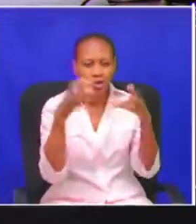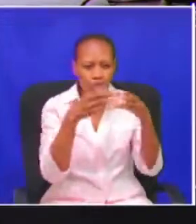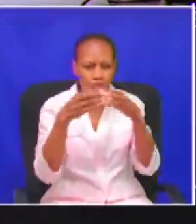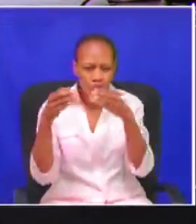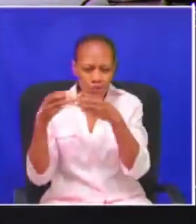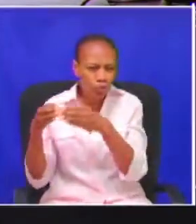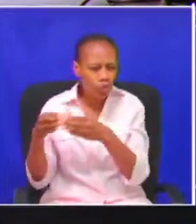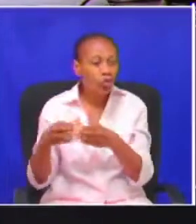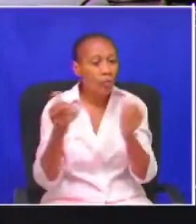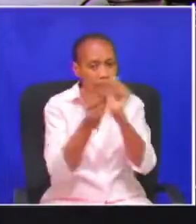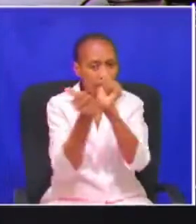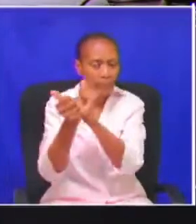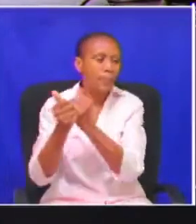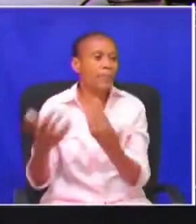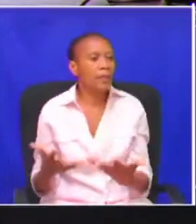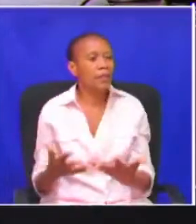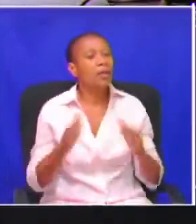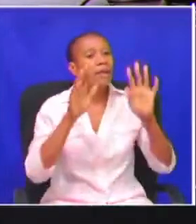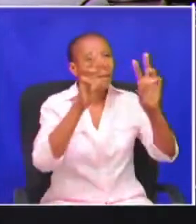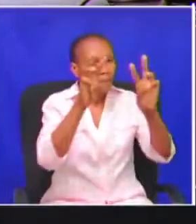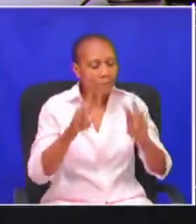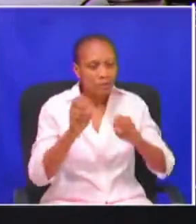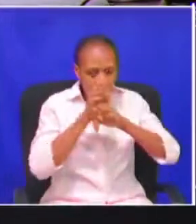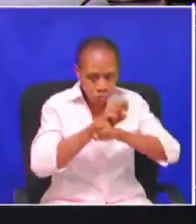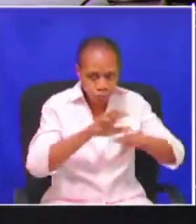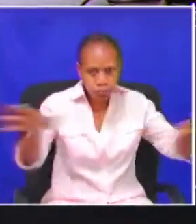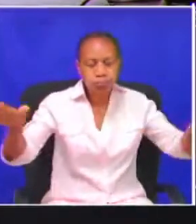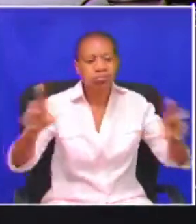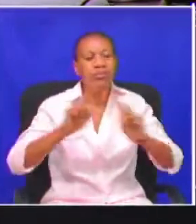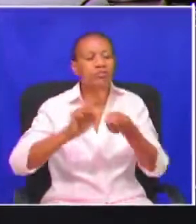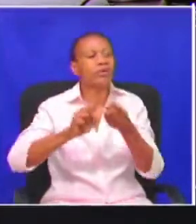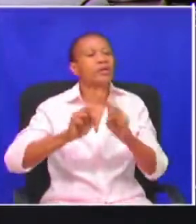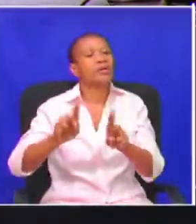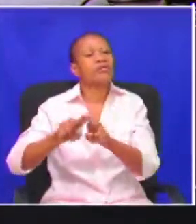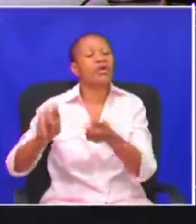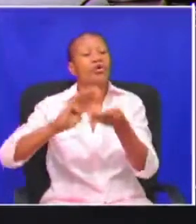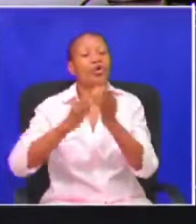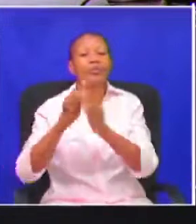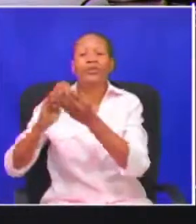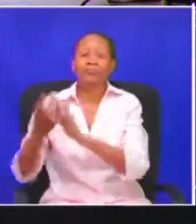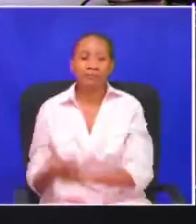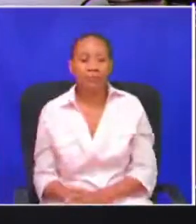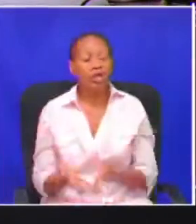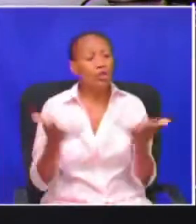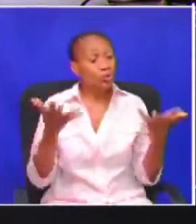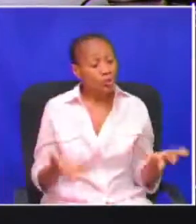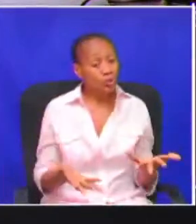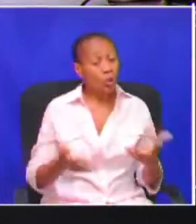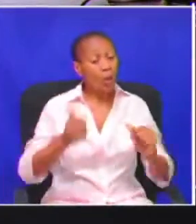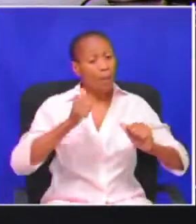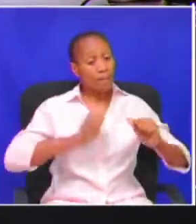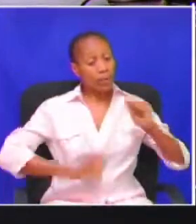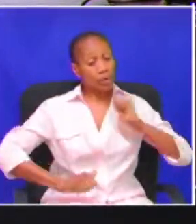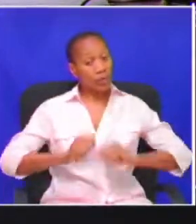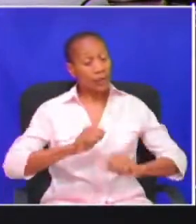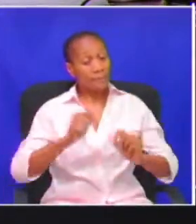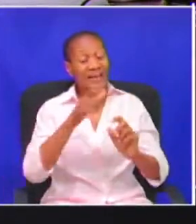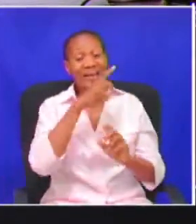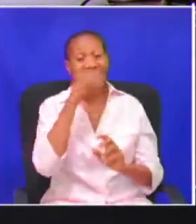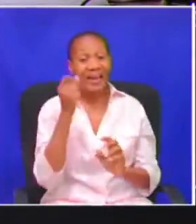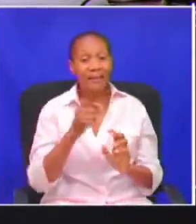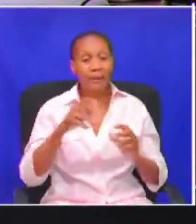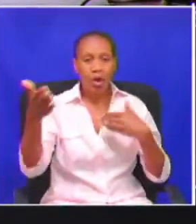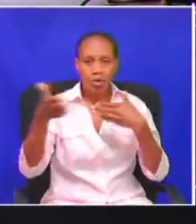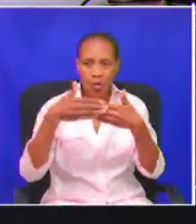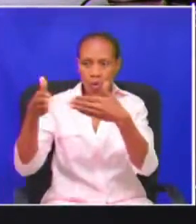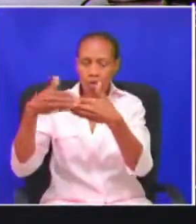in affected areas. As part of this broader framework, Operation Lockdown,